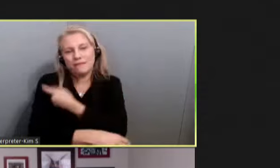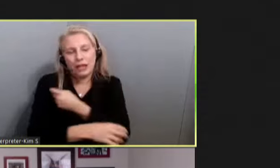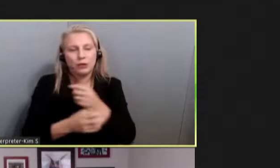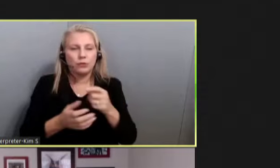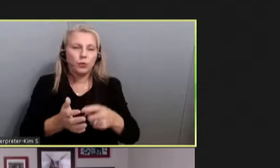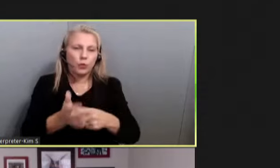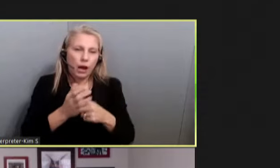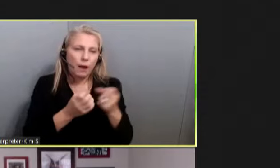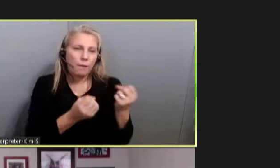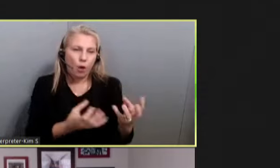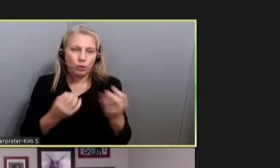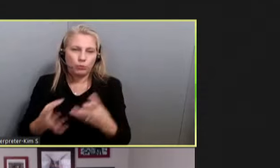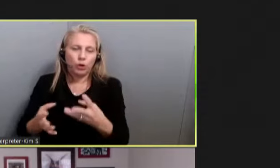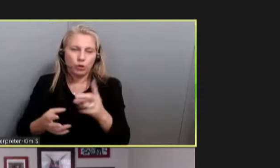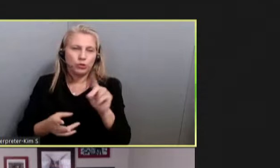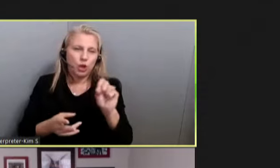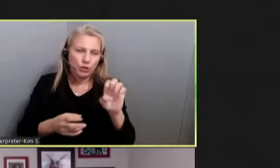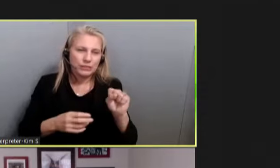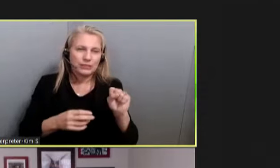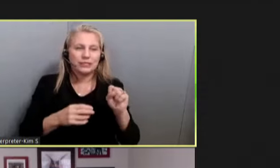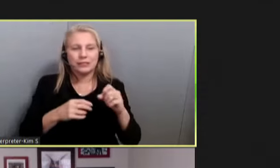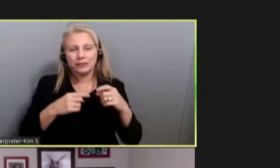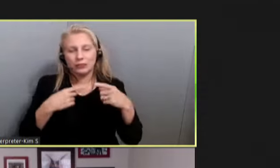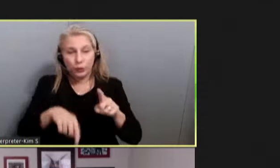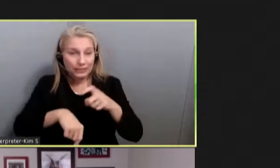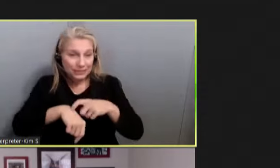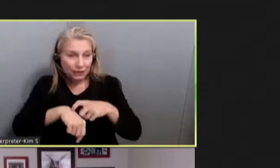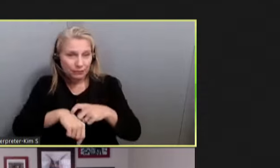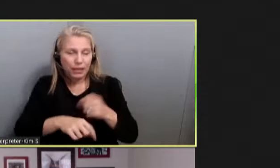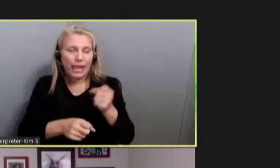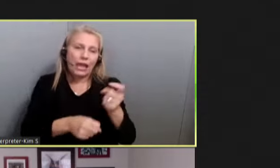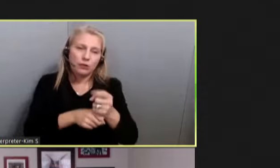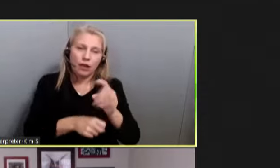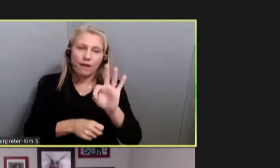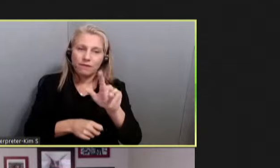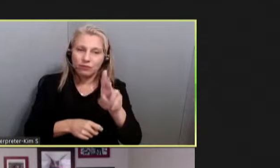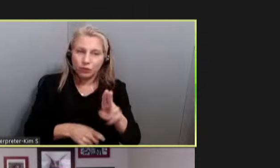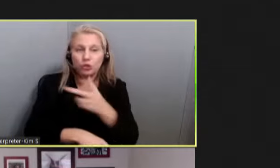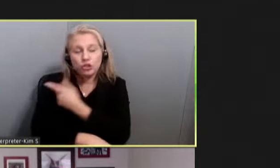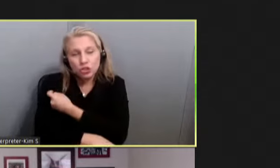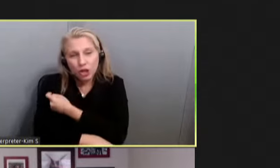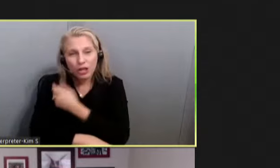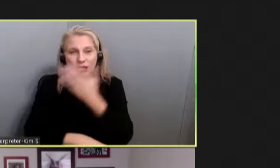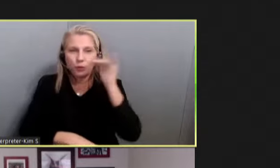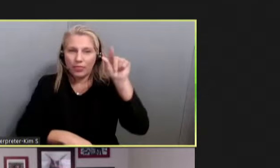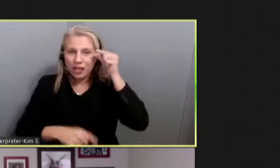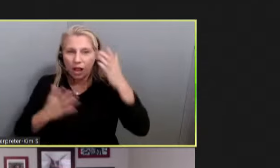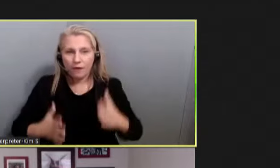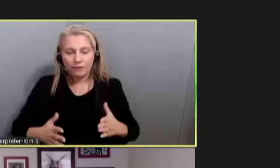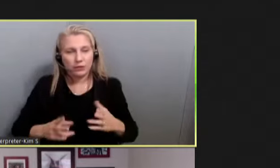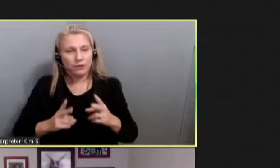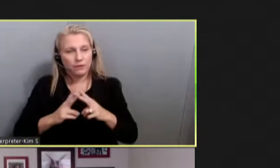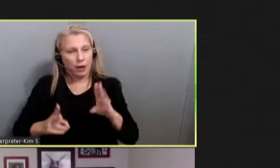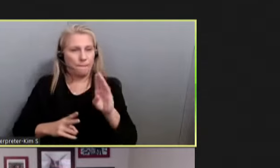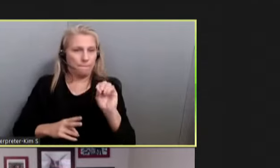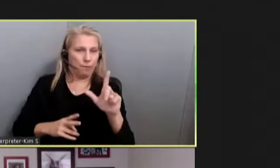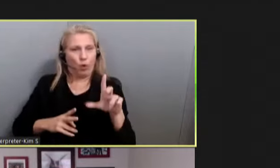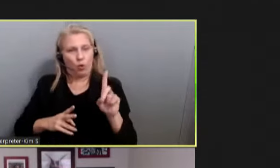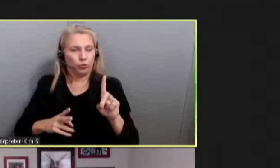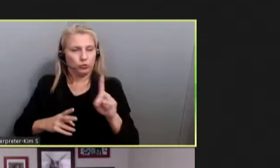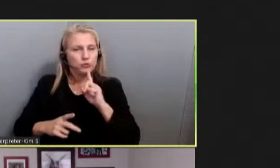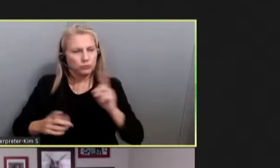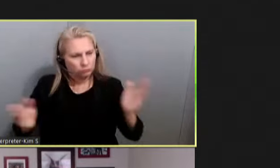multiple doses over time. We need our annual flu shot, and it's why the governor has been so bold in really moving